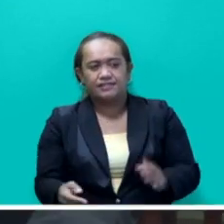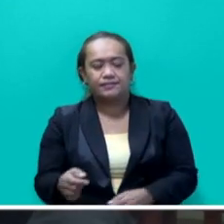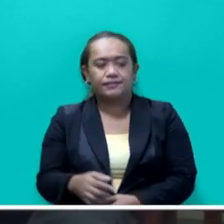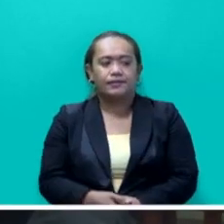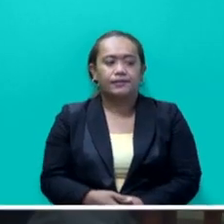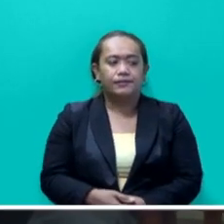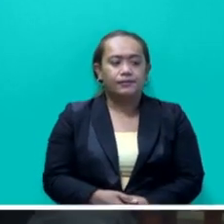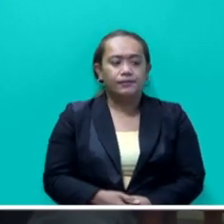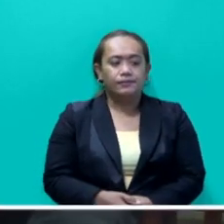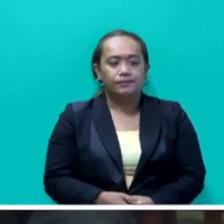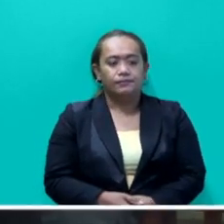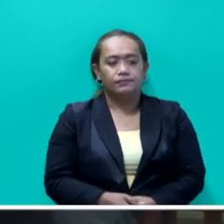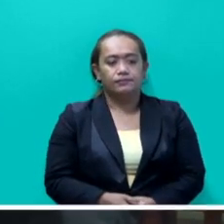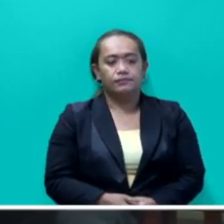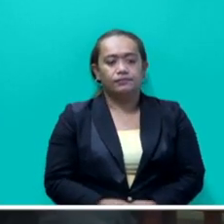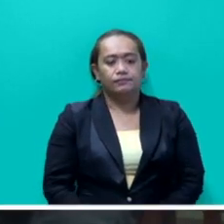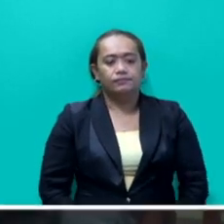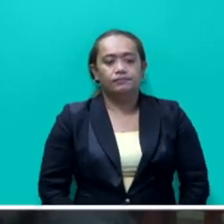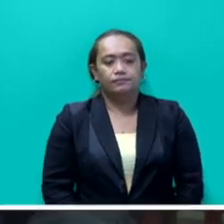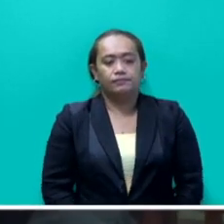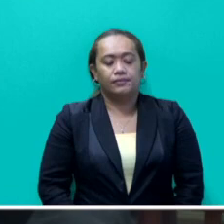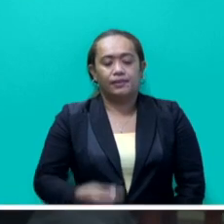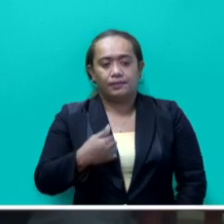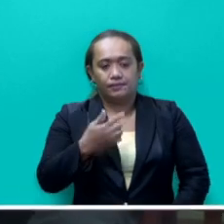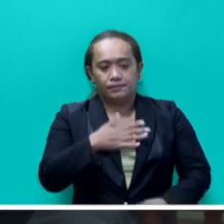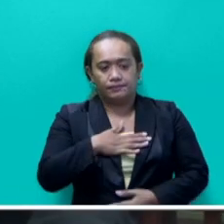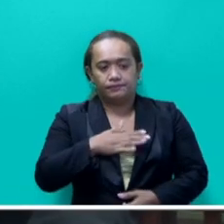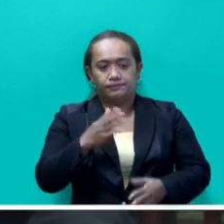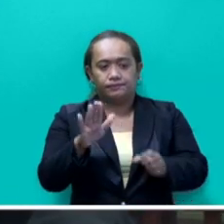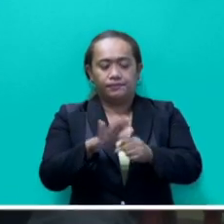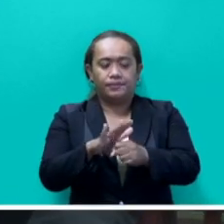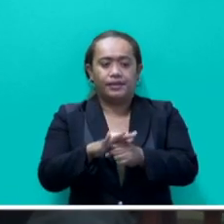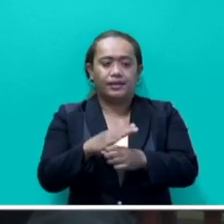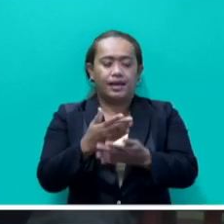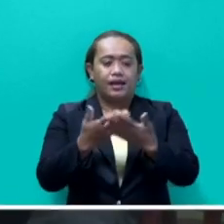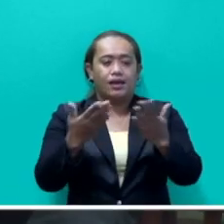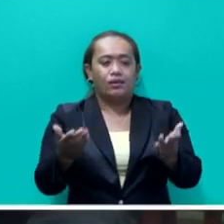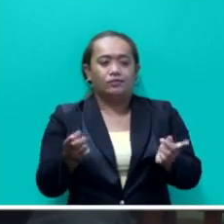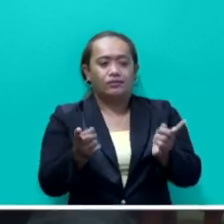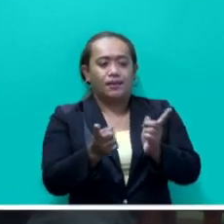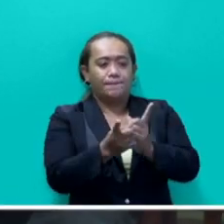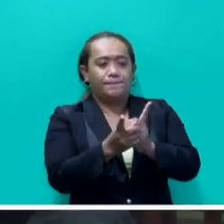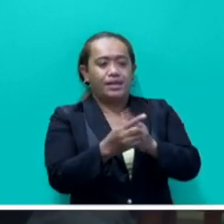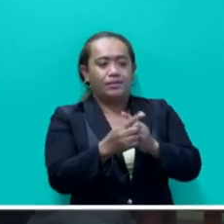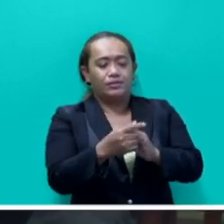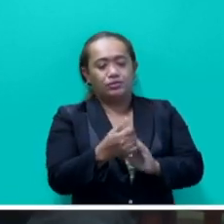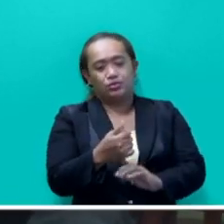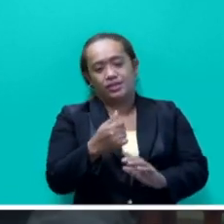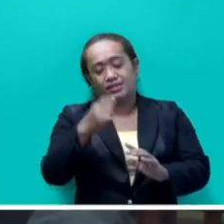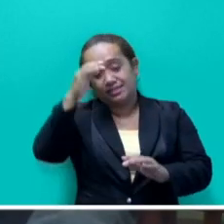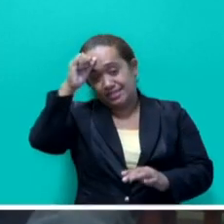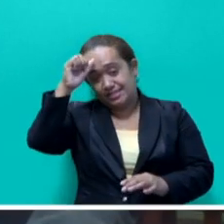of the amendment to the State Lands Act, and of course,